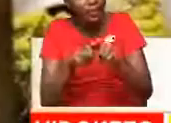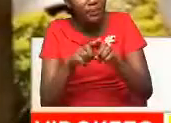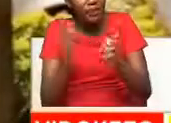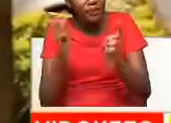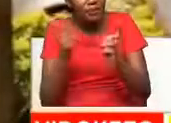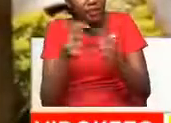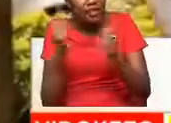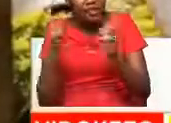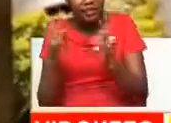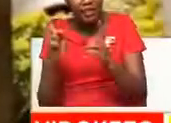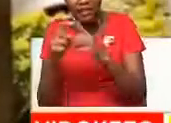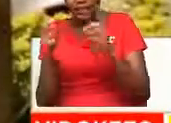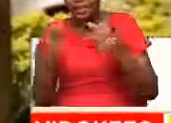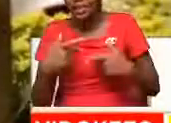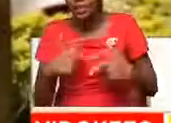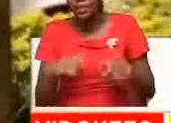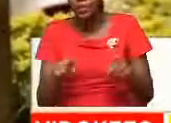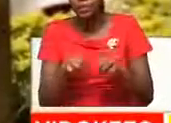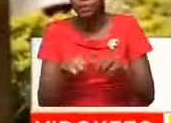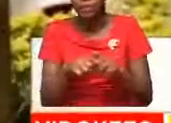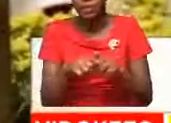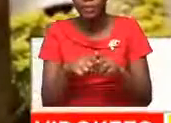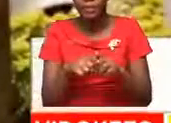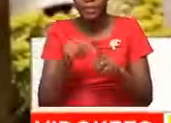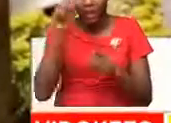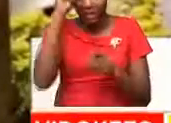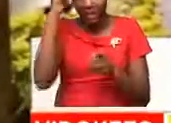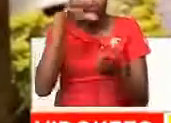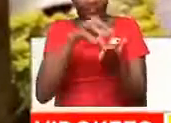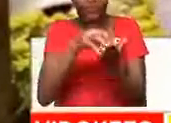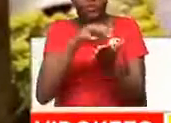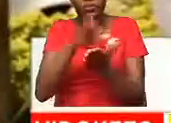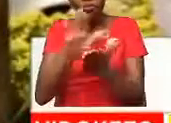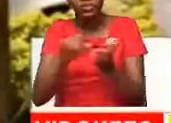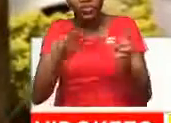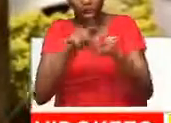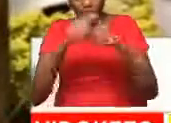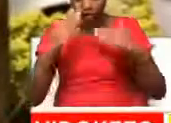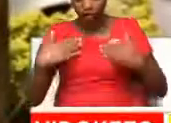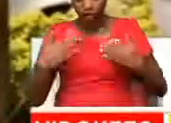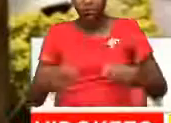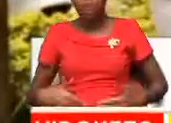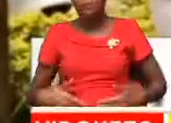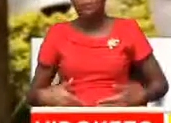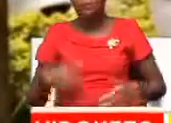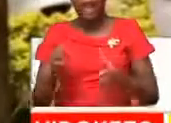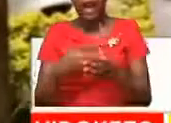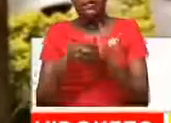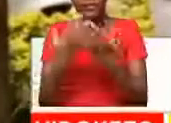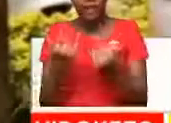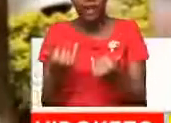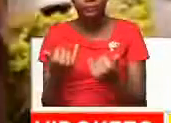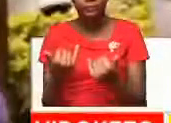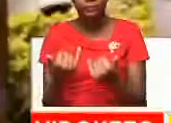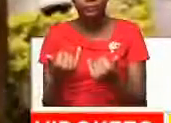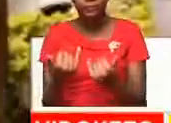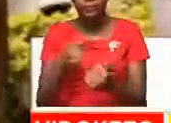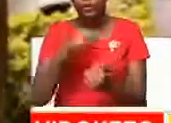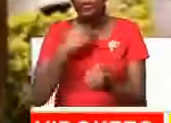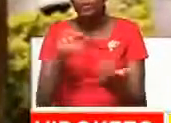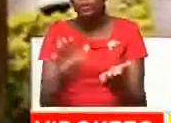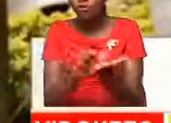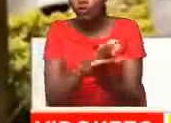seconds with somebody passing through the booth, the whole body is sanitized. And so as part of the call to fight